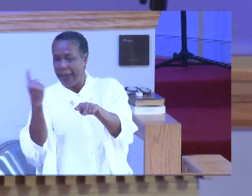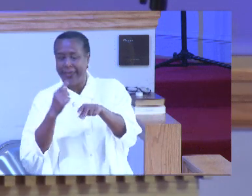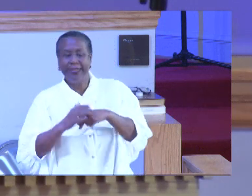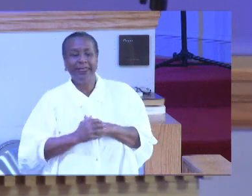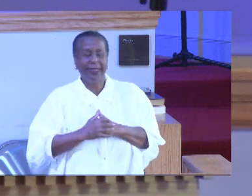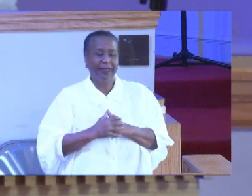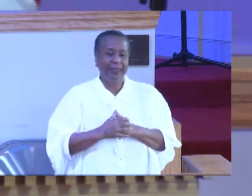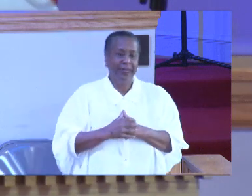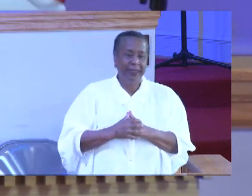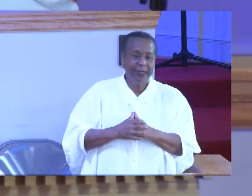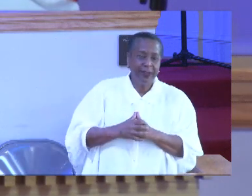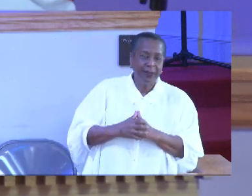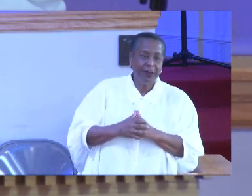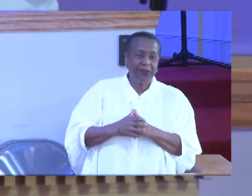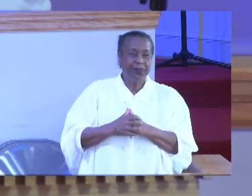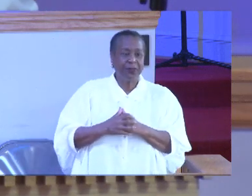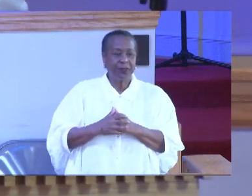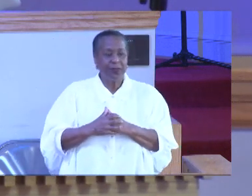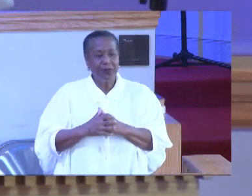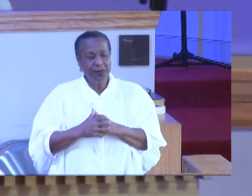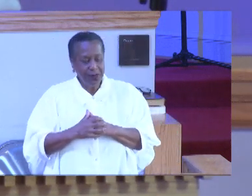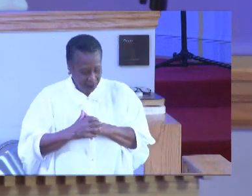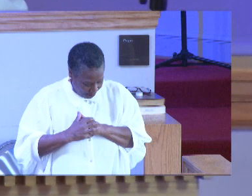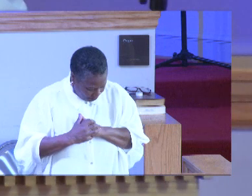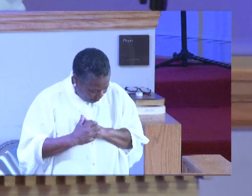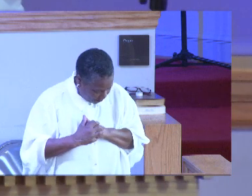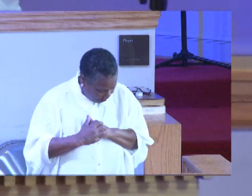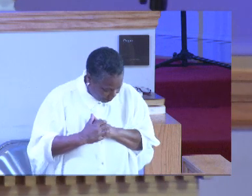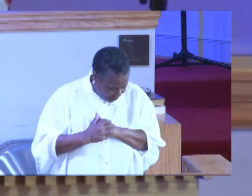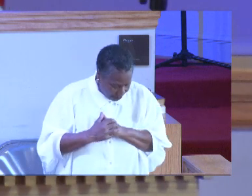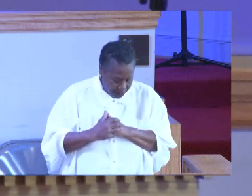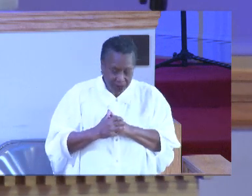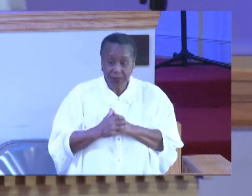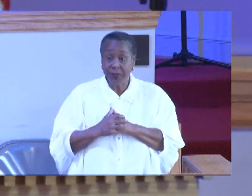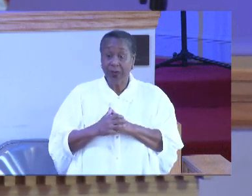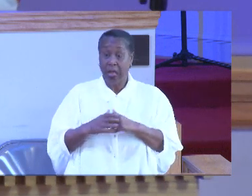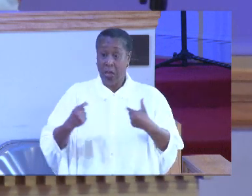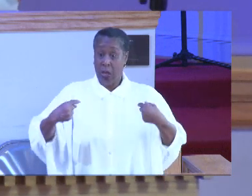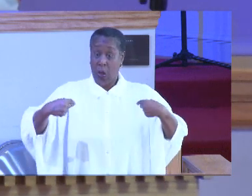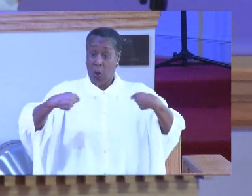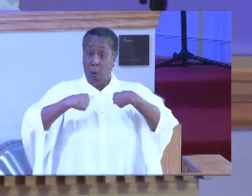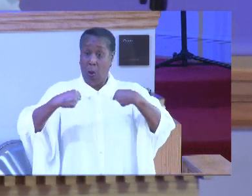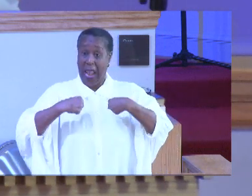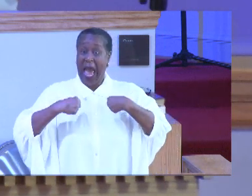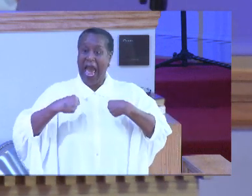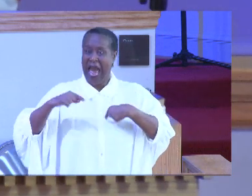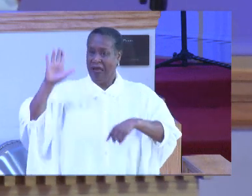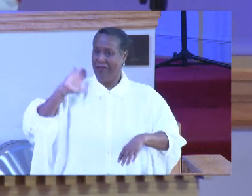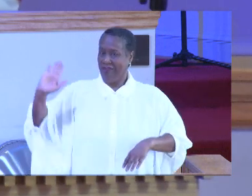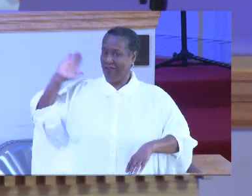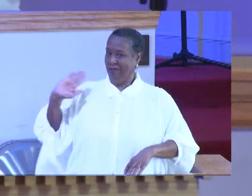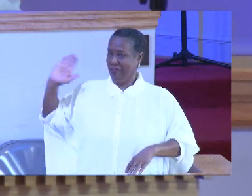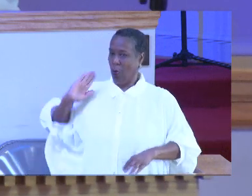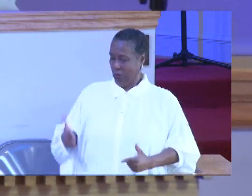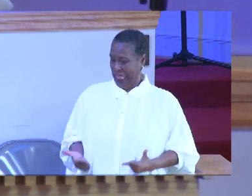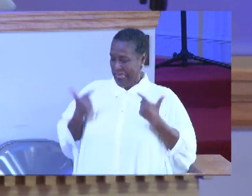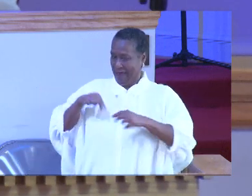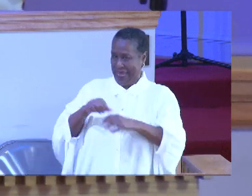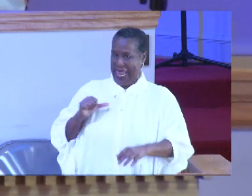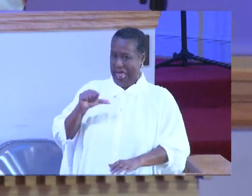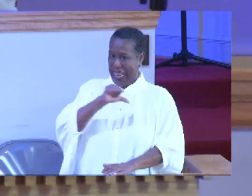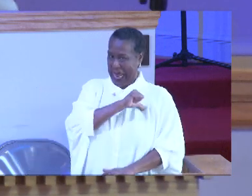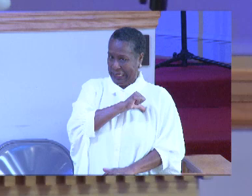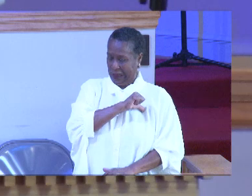thing take on legs so that it walks through the corridors of your consciousness. When I was in Atlanta, still, I had